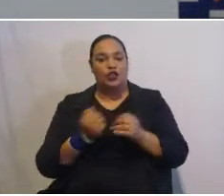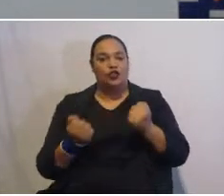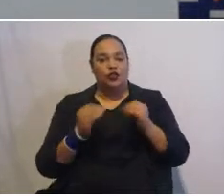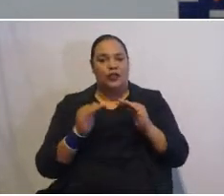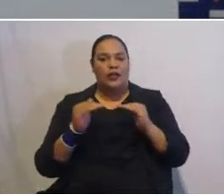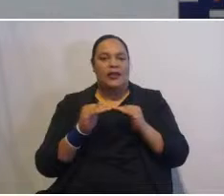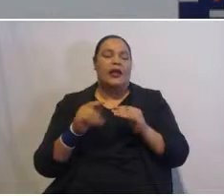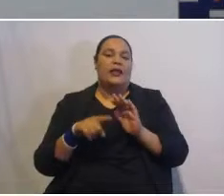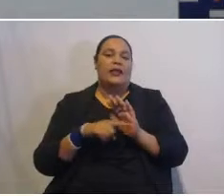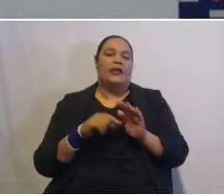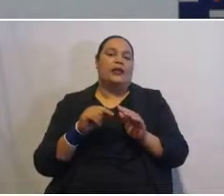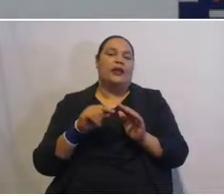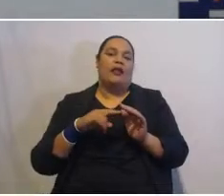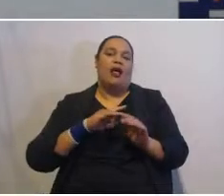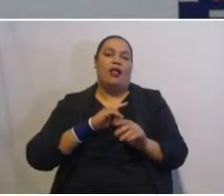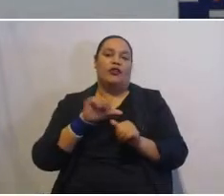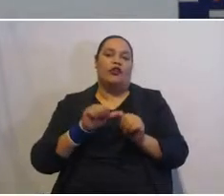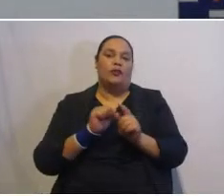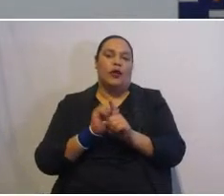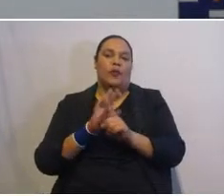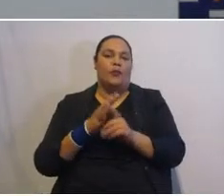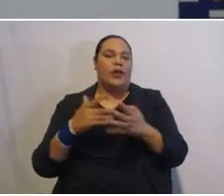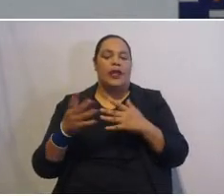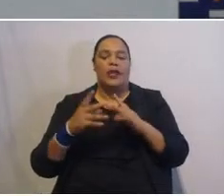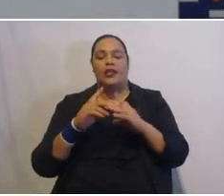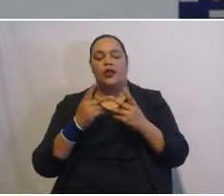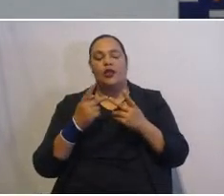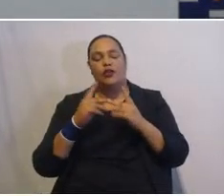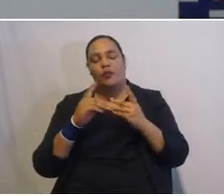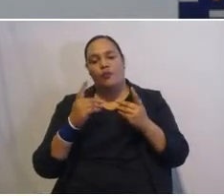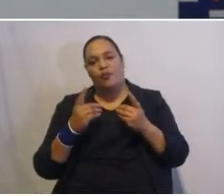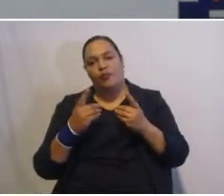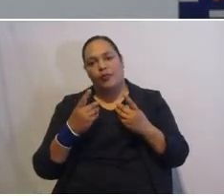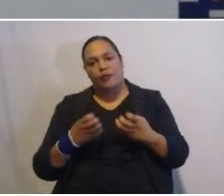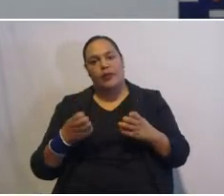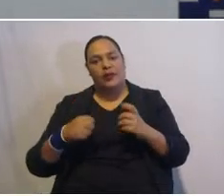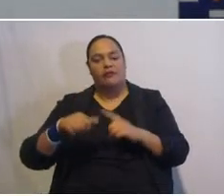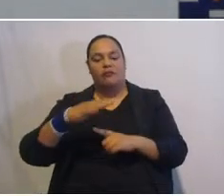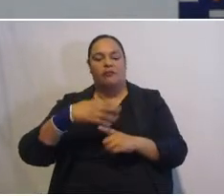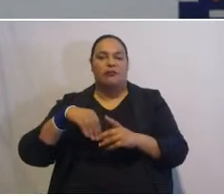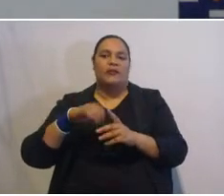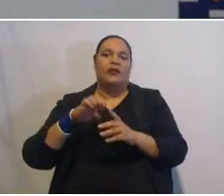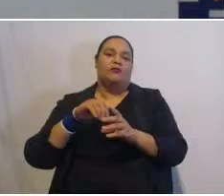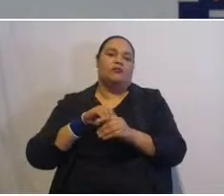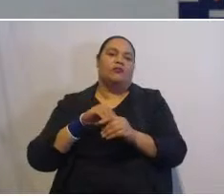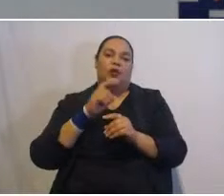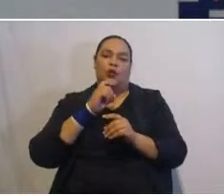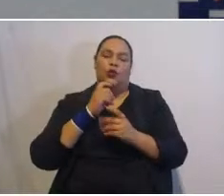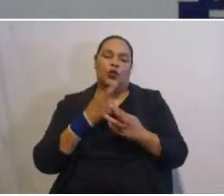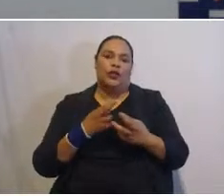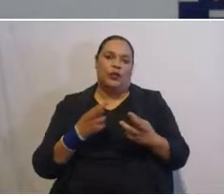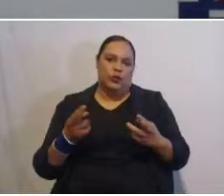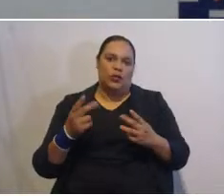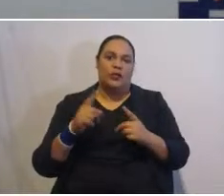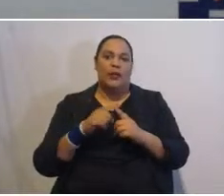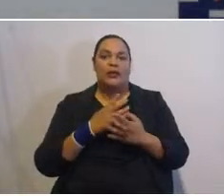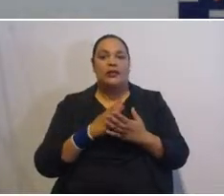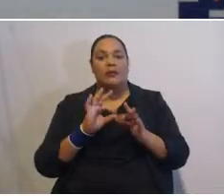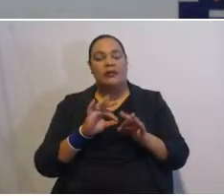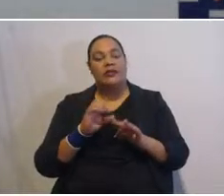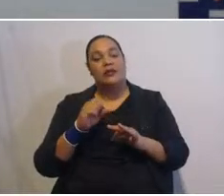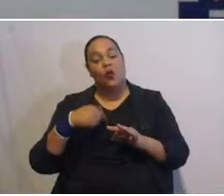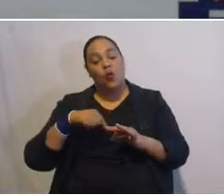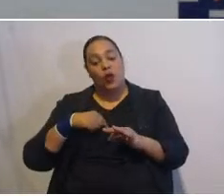negative health and socio-economic impacts of energy poverty, along with environmentally sustainable use of resources, are some of SAFC's